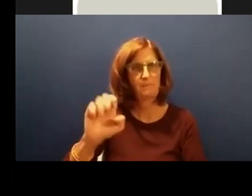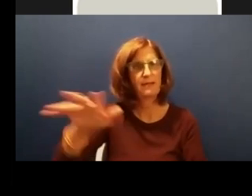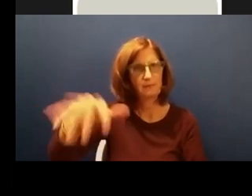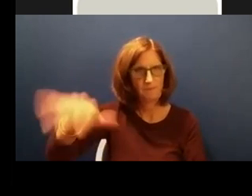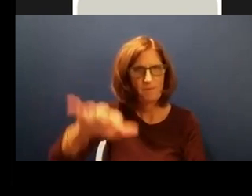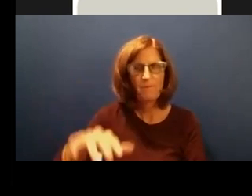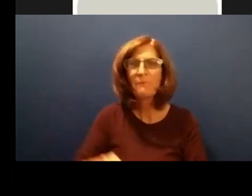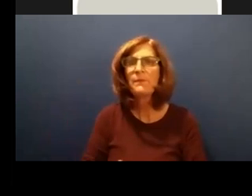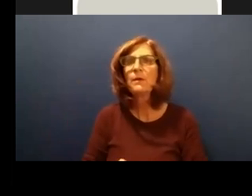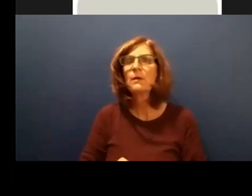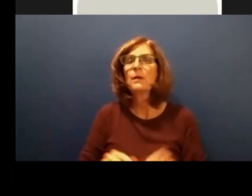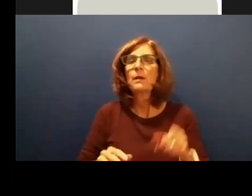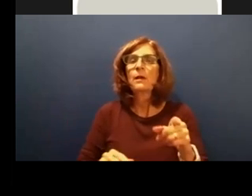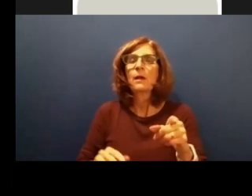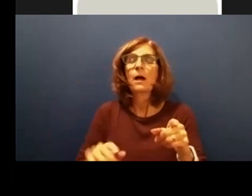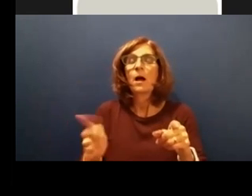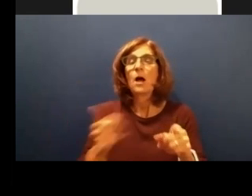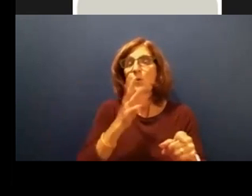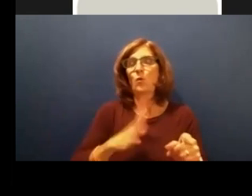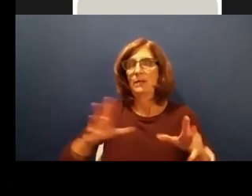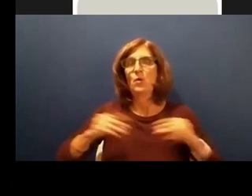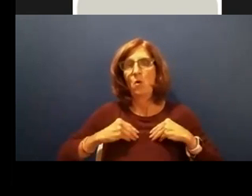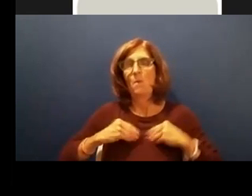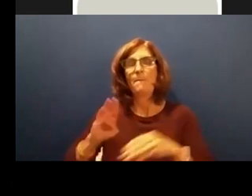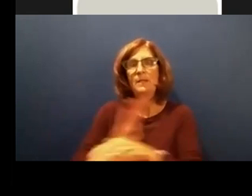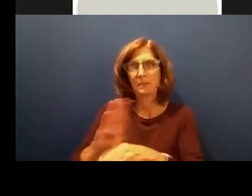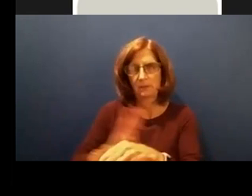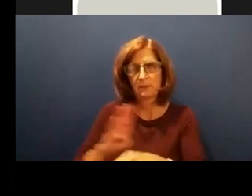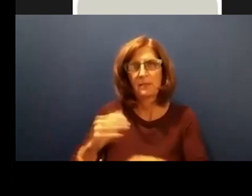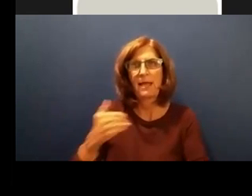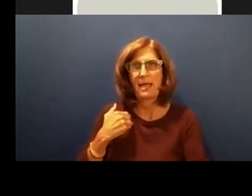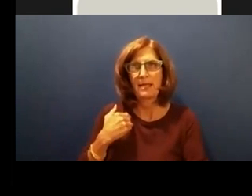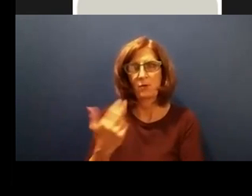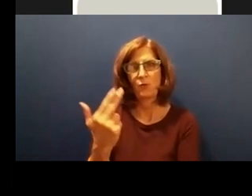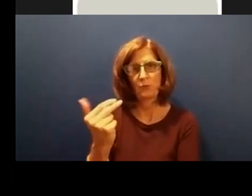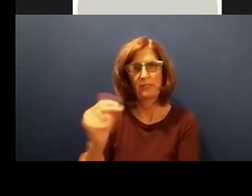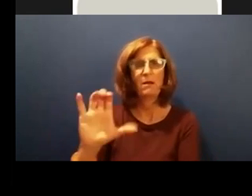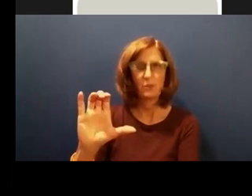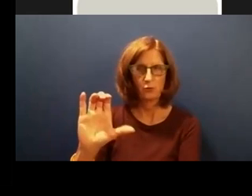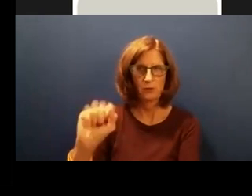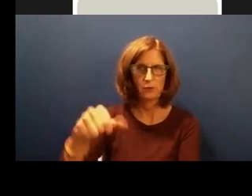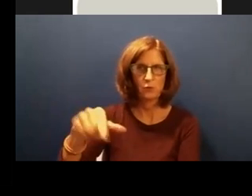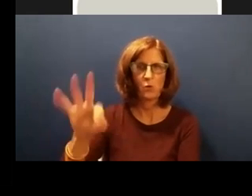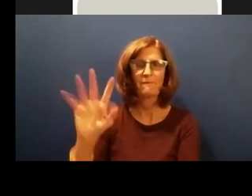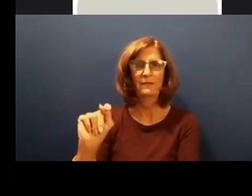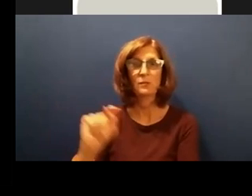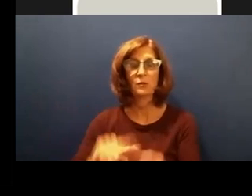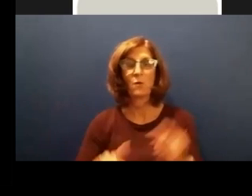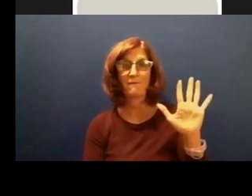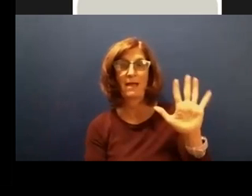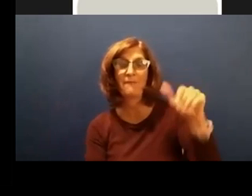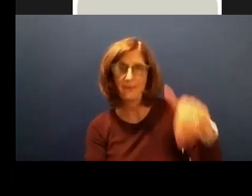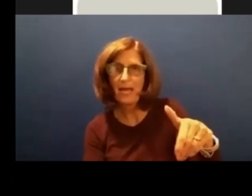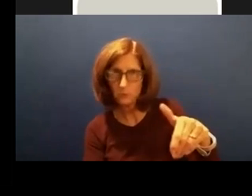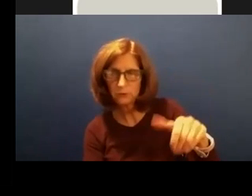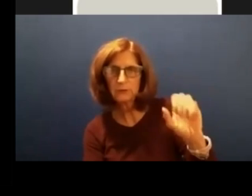owned business, Beyond the Bleach, she's in about 1,300 square feet. So I think it'll probably range somewhere